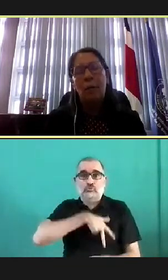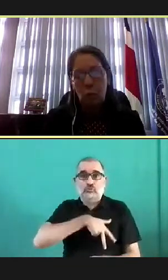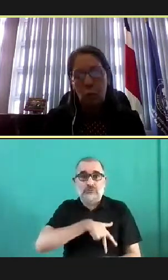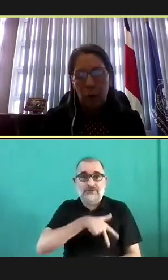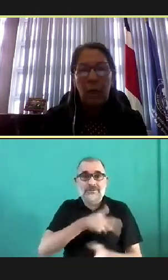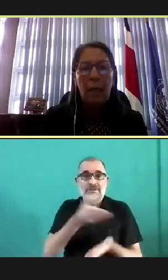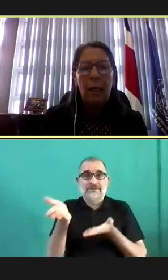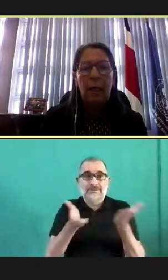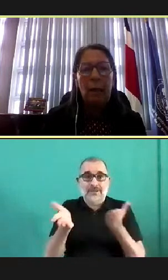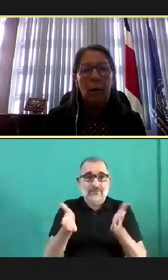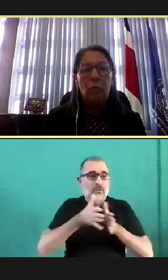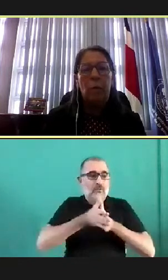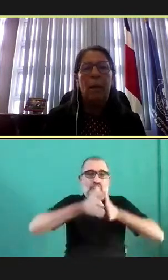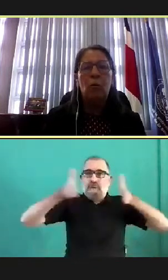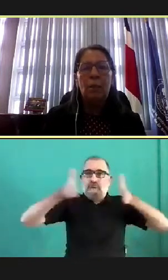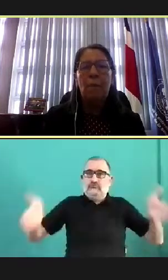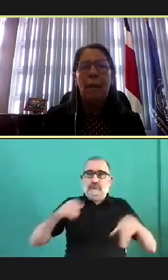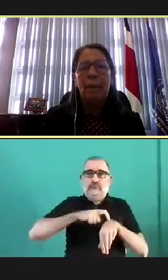here in Costa Rica